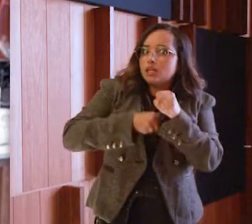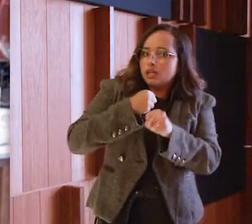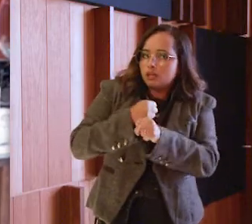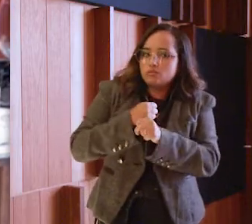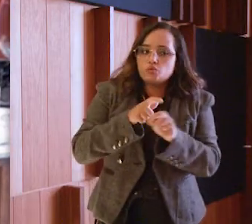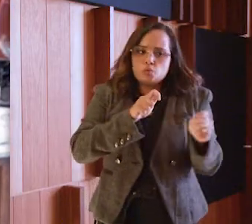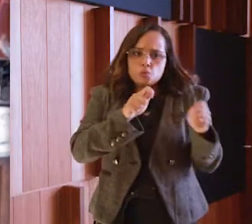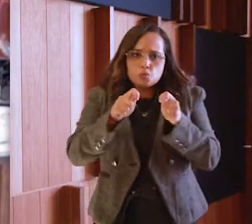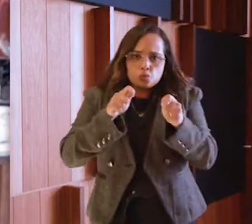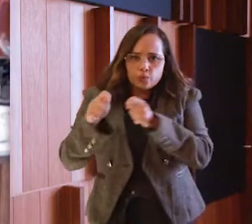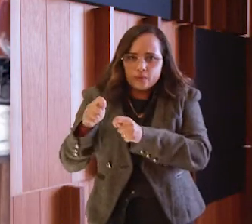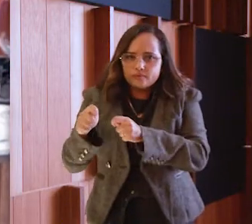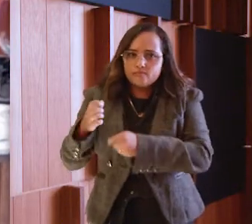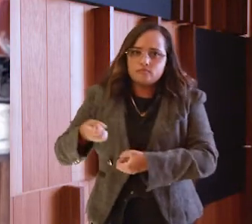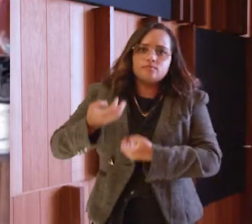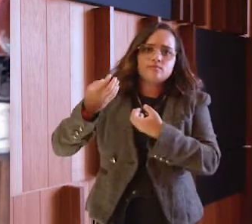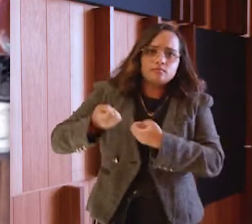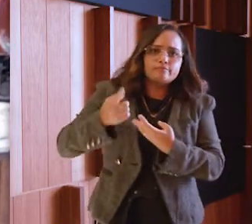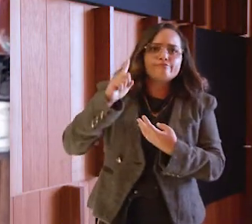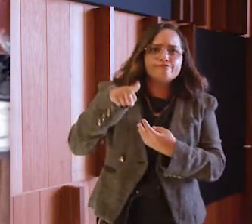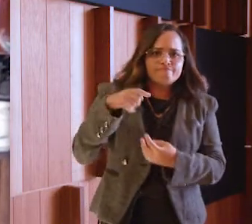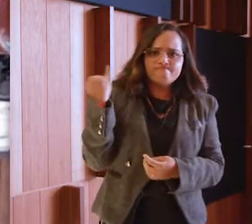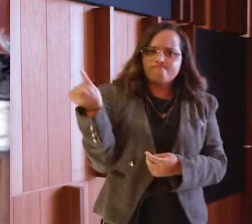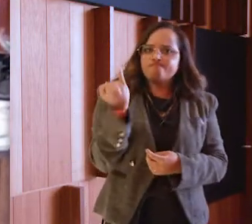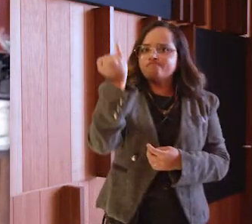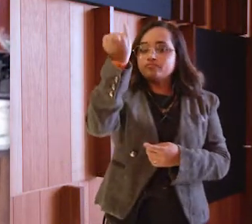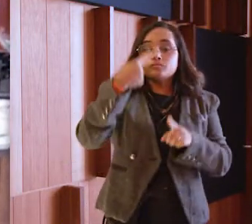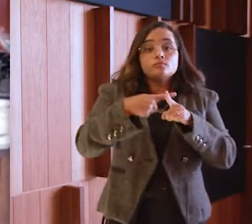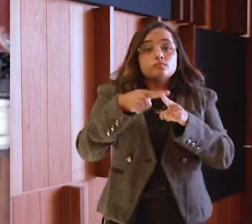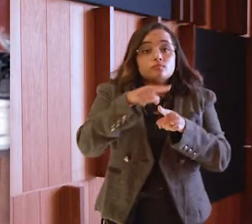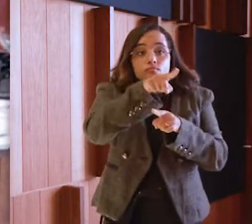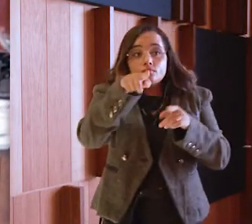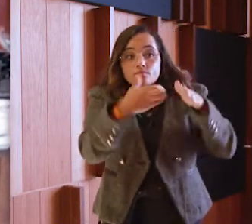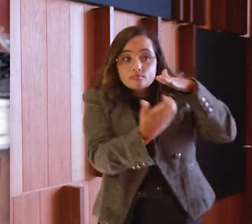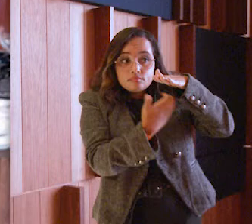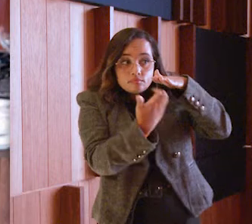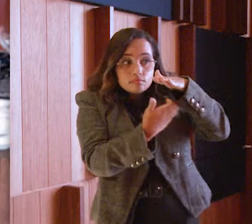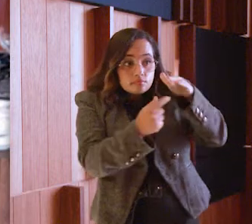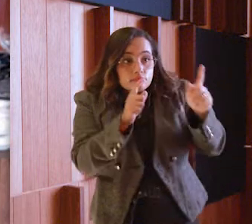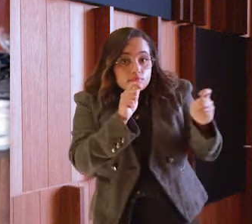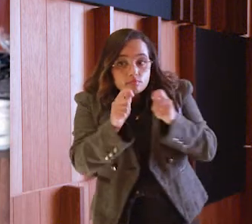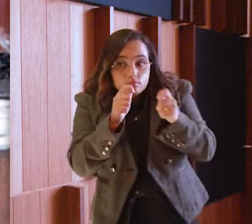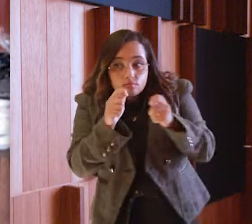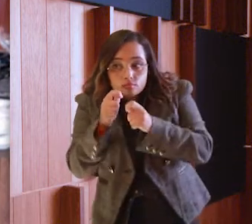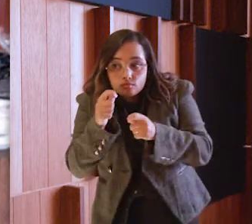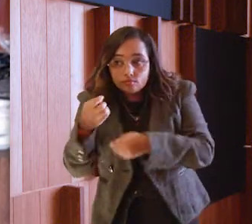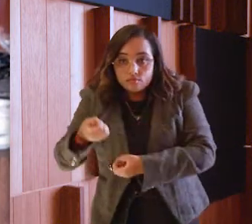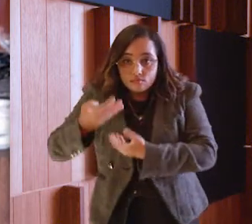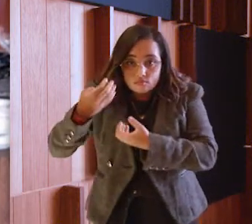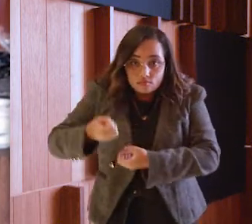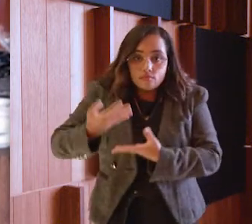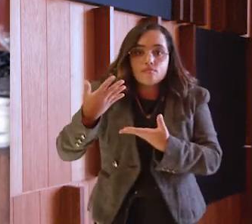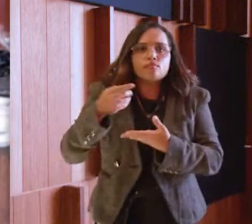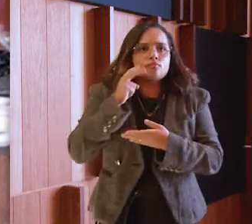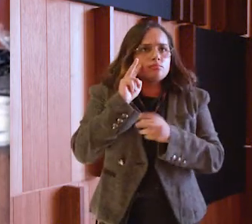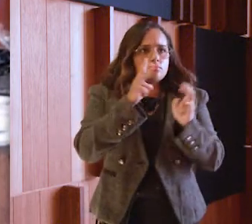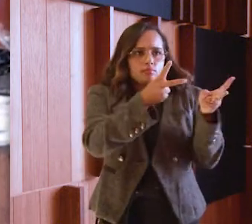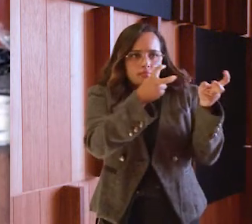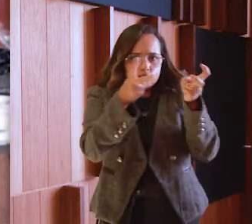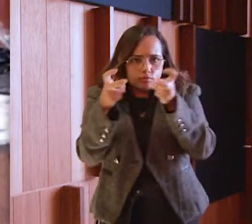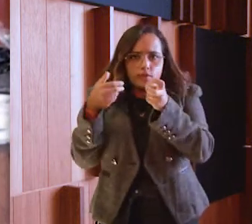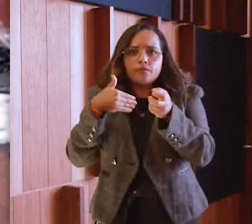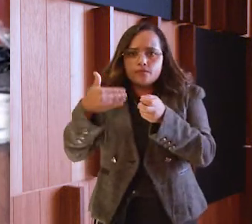in this environment. If you don't control the facts, you don't control the data, tax authorities will interpret your facts in 15 different